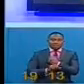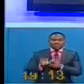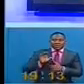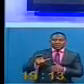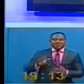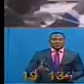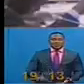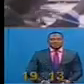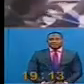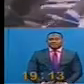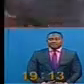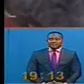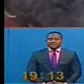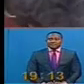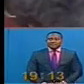commission.